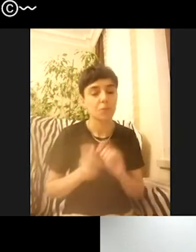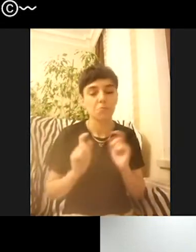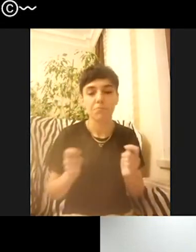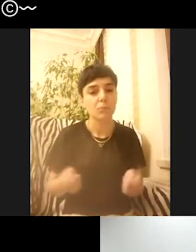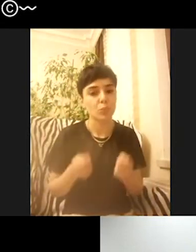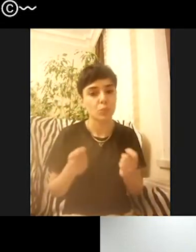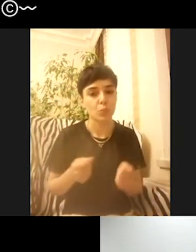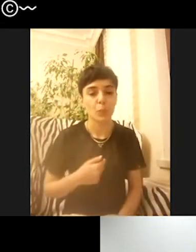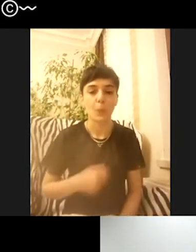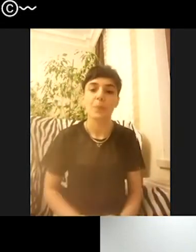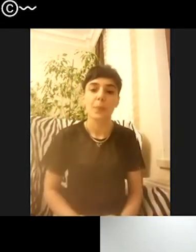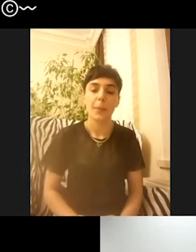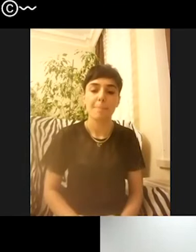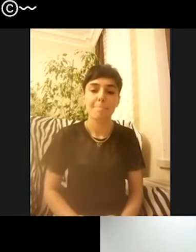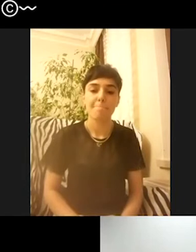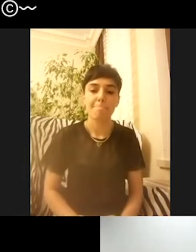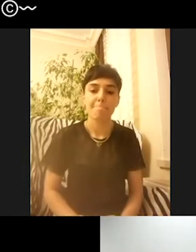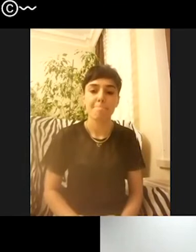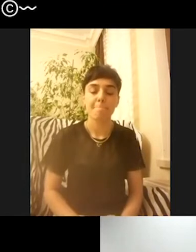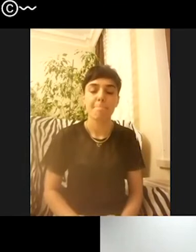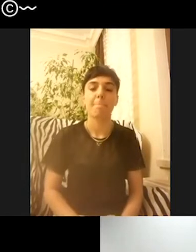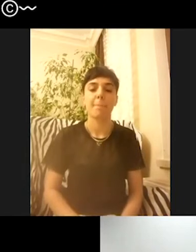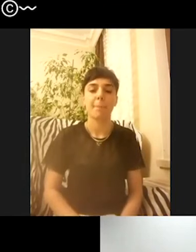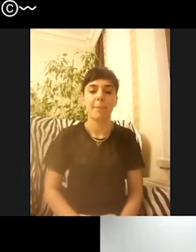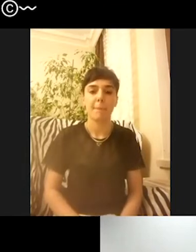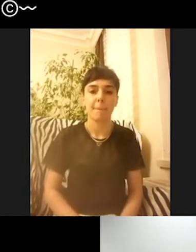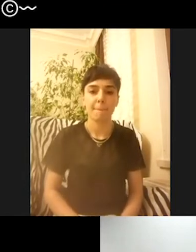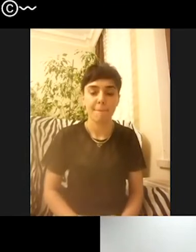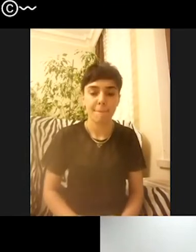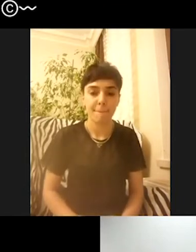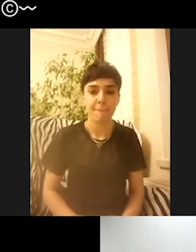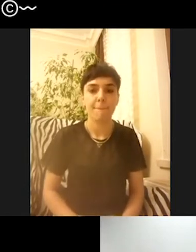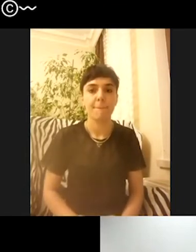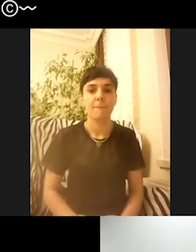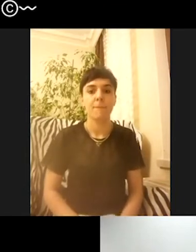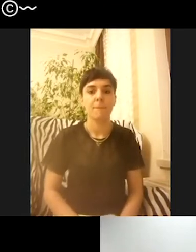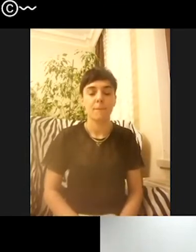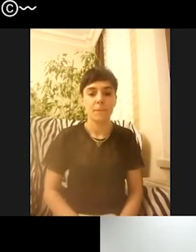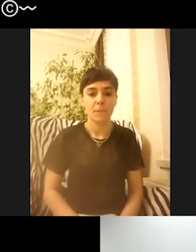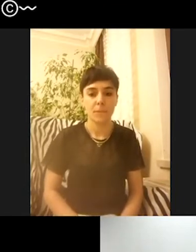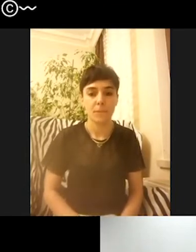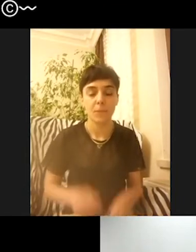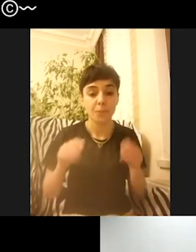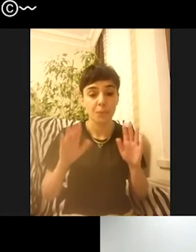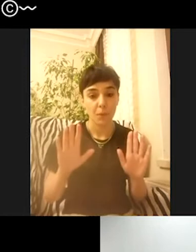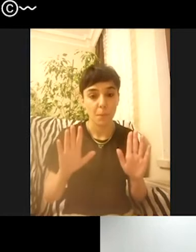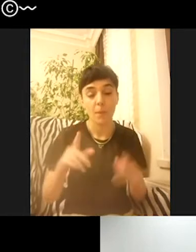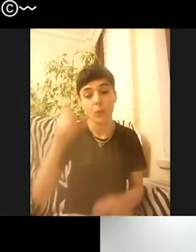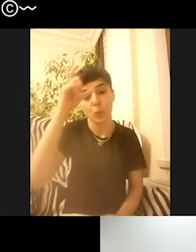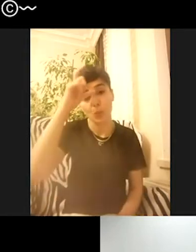comforting for local Turkish LGBT communities, I have to say that we should